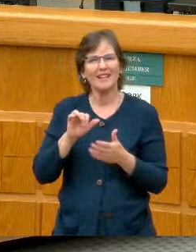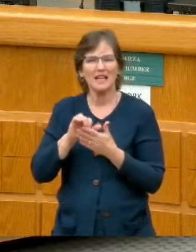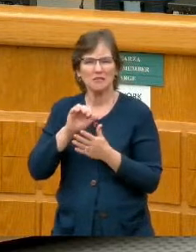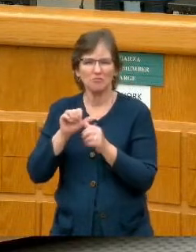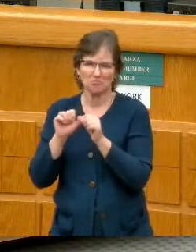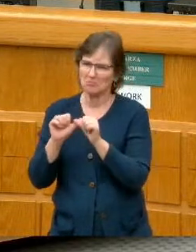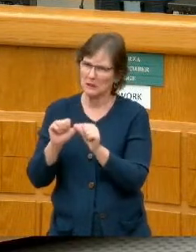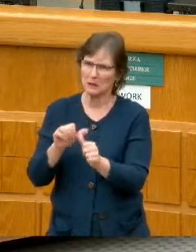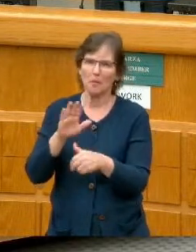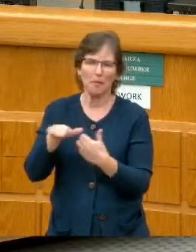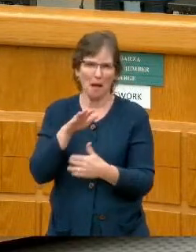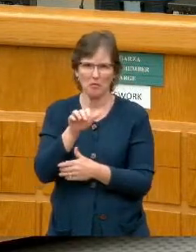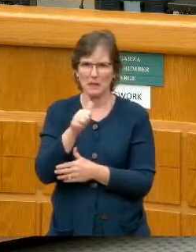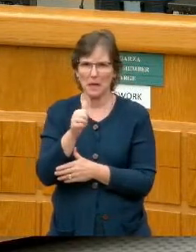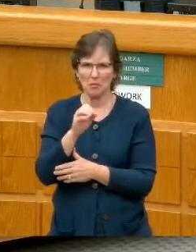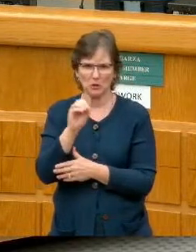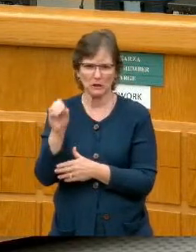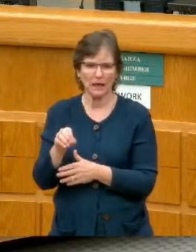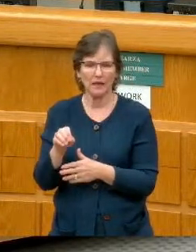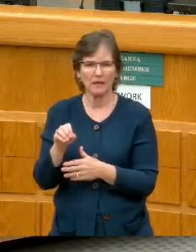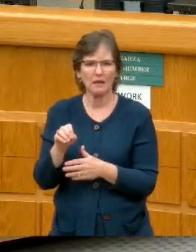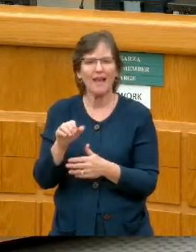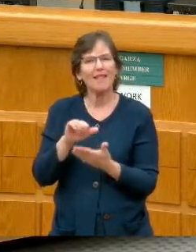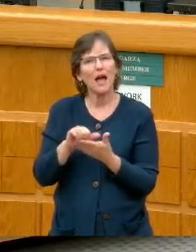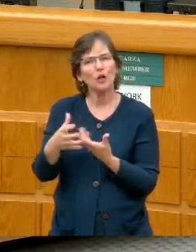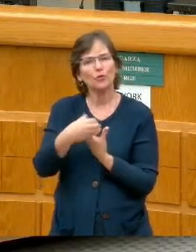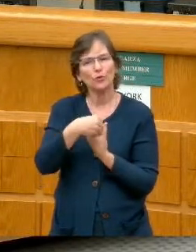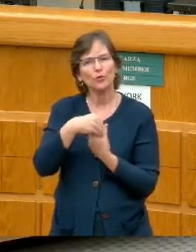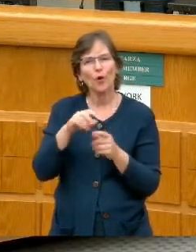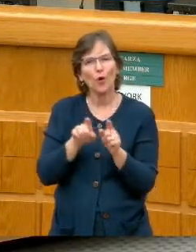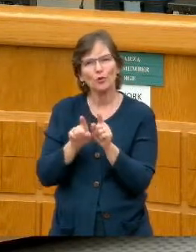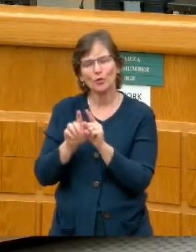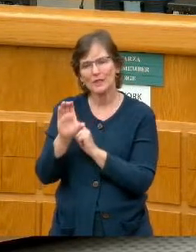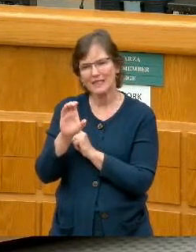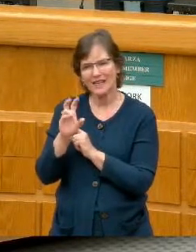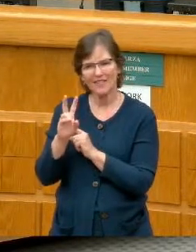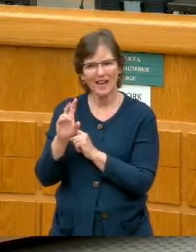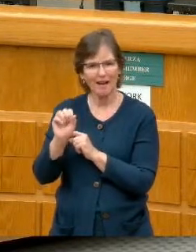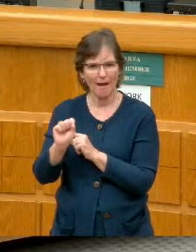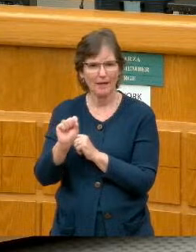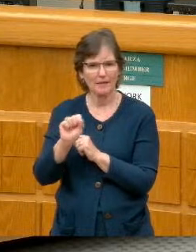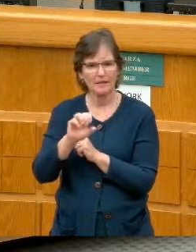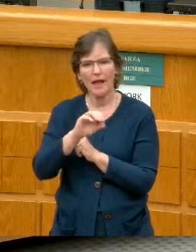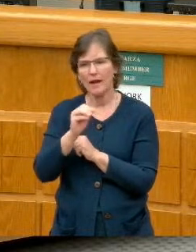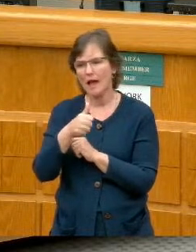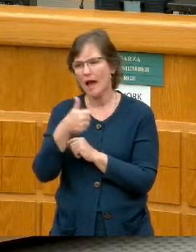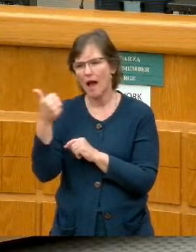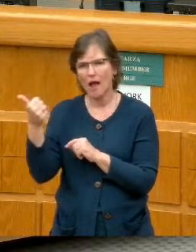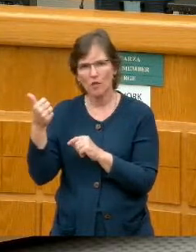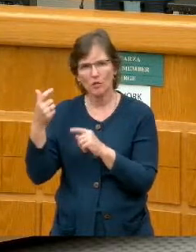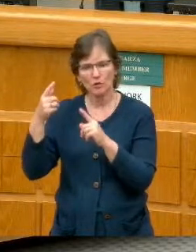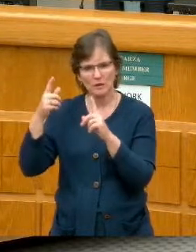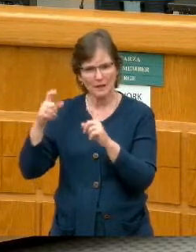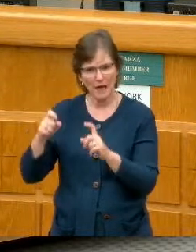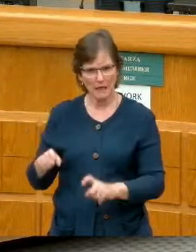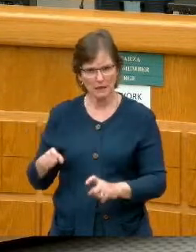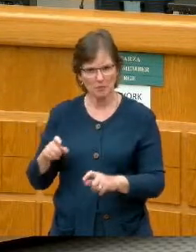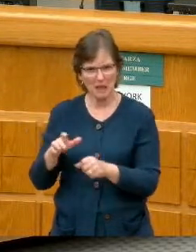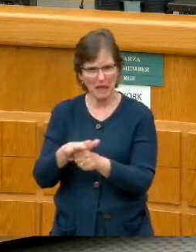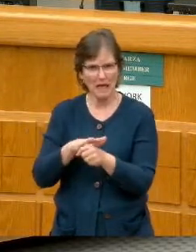for testing sources like CVS and other testing sources where we don't get all the negative tests back, it's